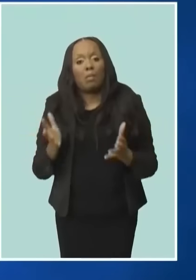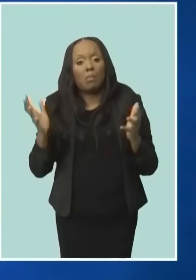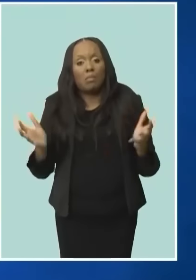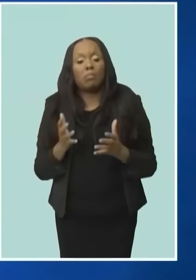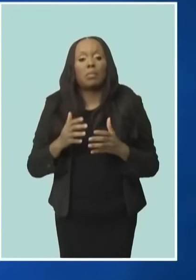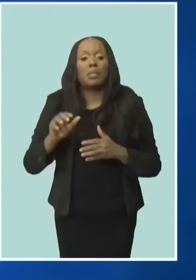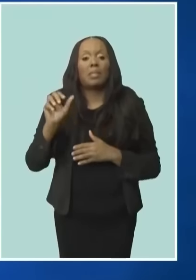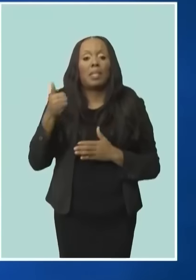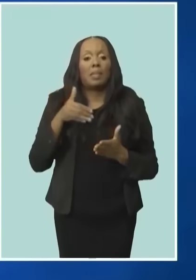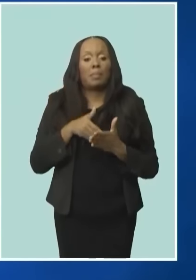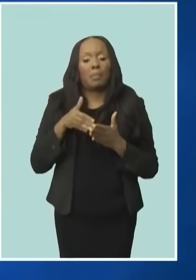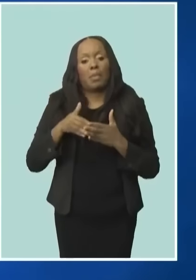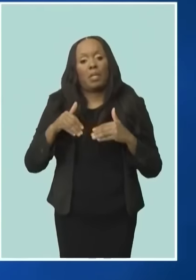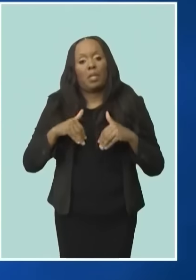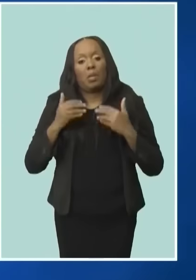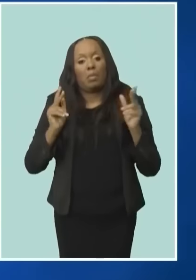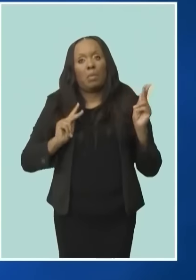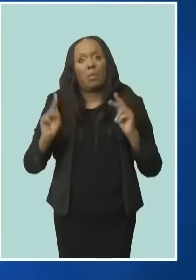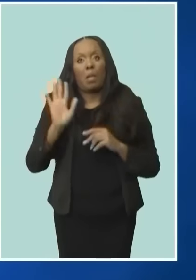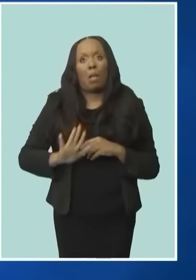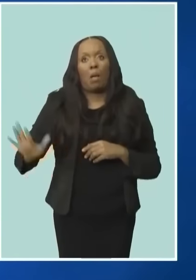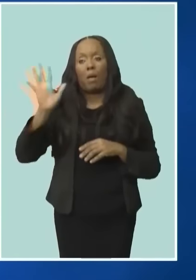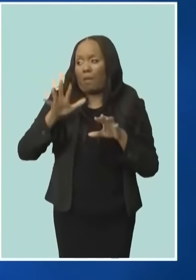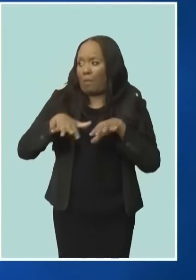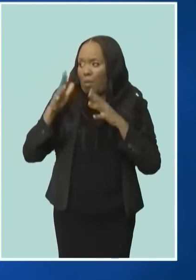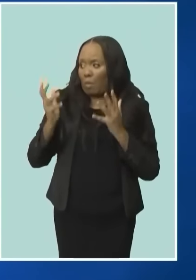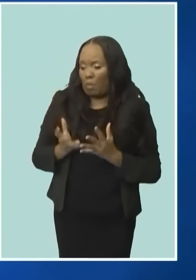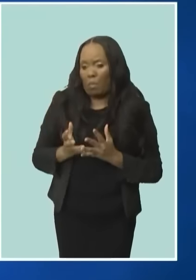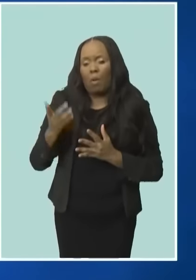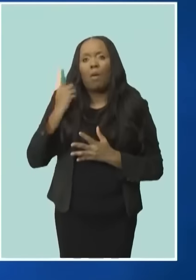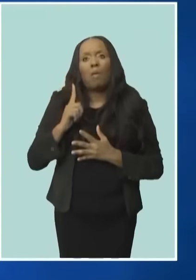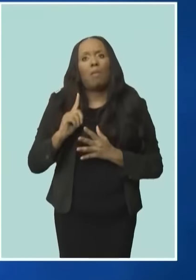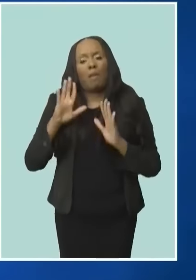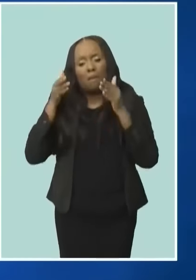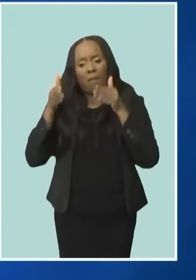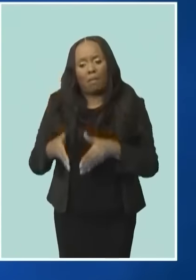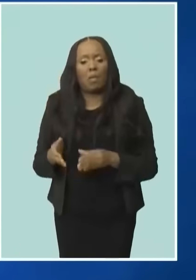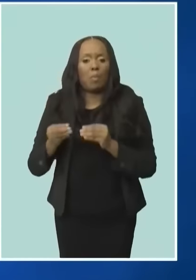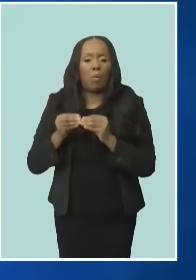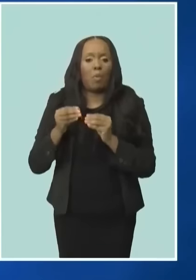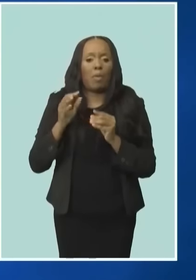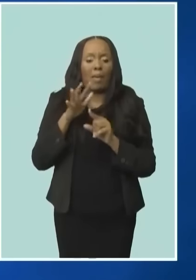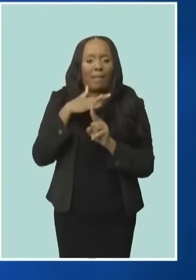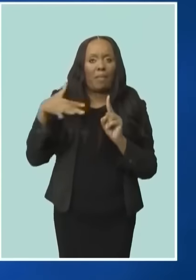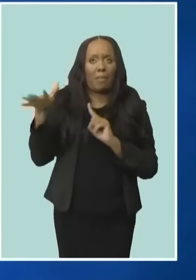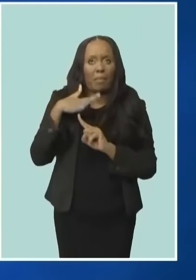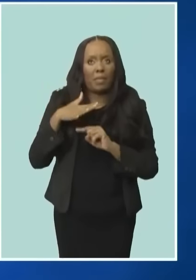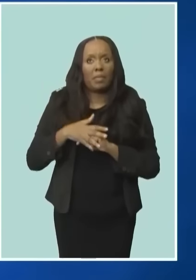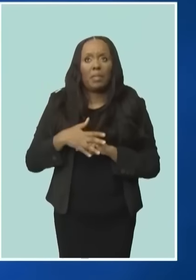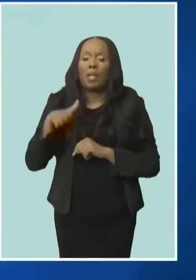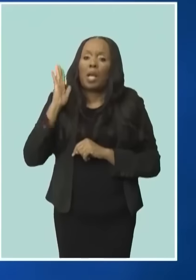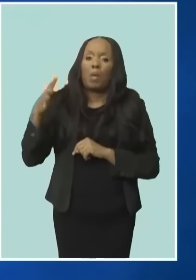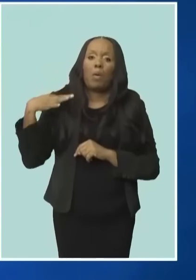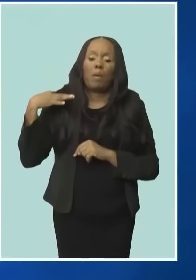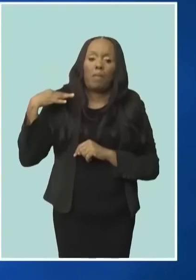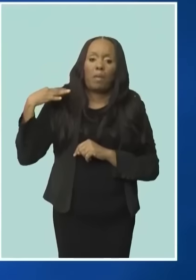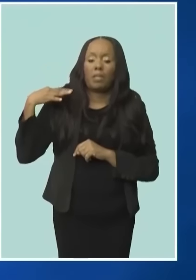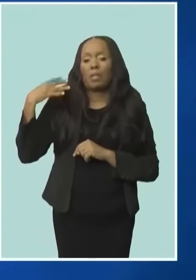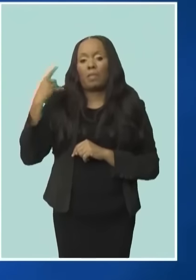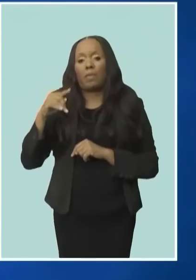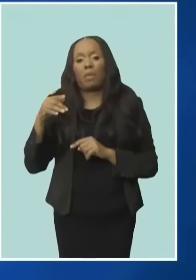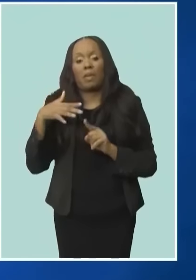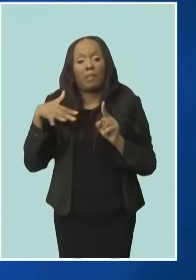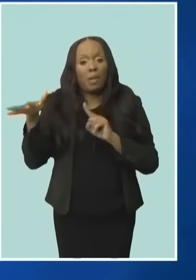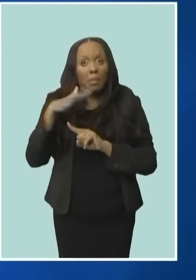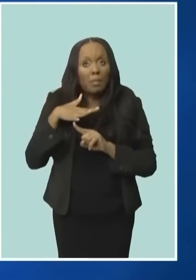young people from all over the world to take concrete green actions. By volunteering on environmental issues,